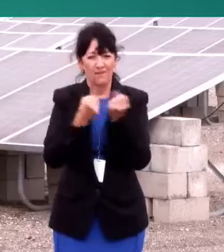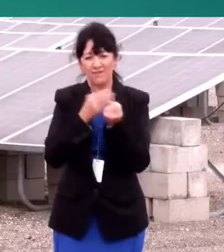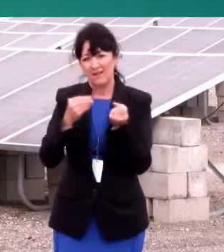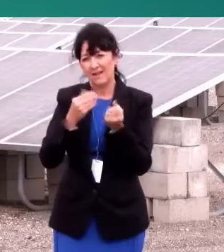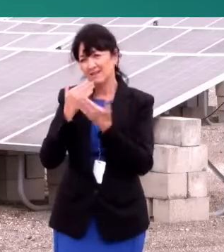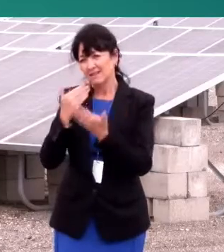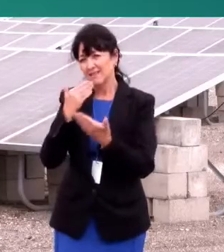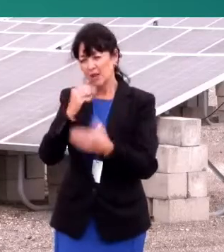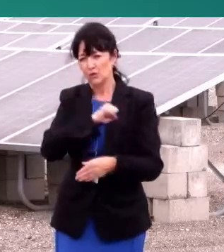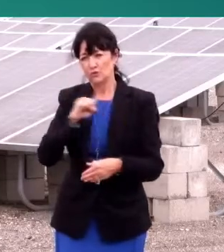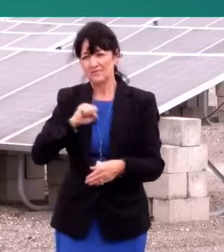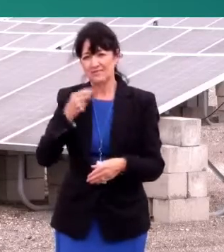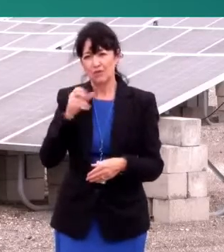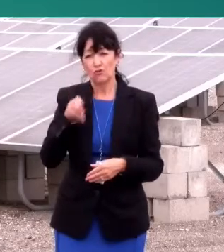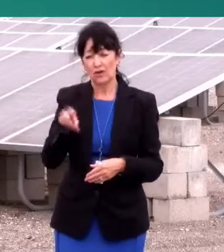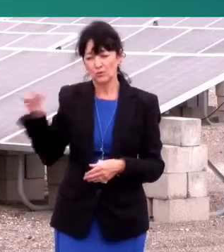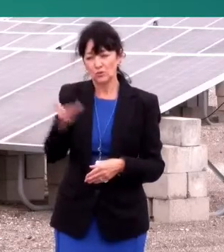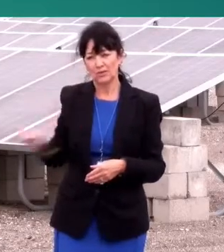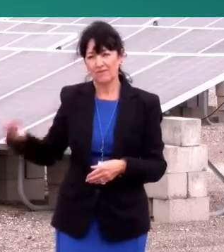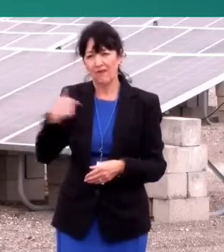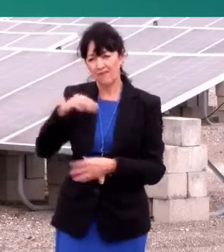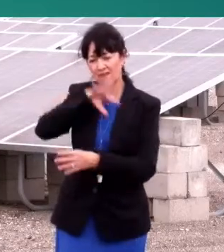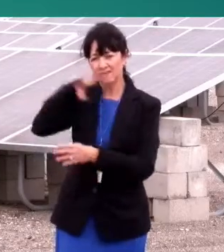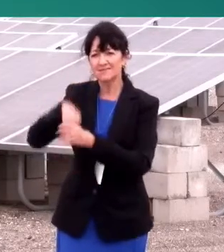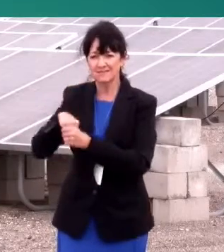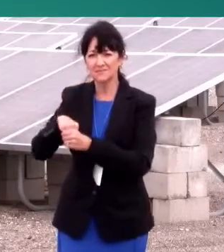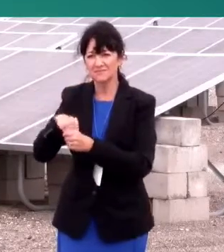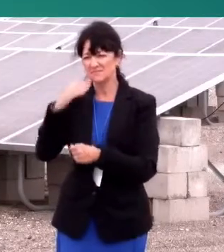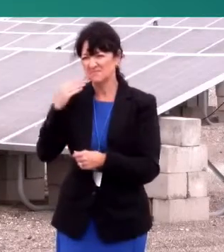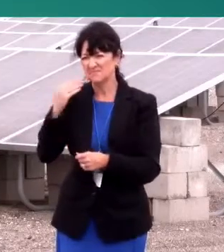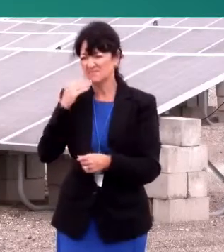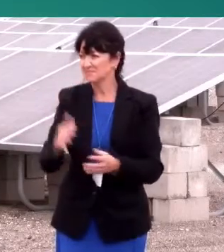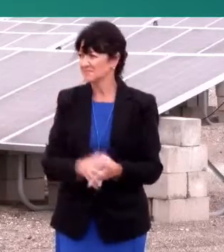for allowing us to be a part. Salar.